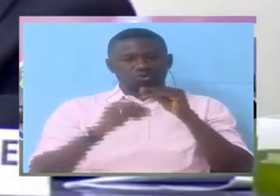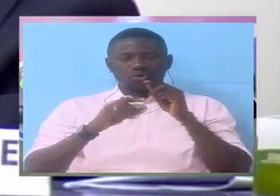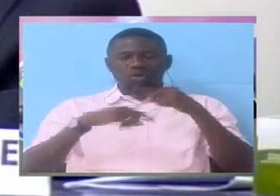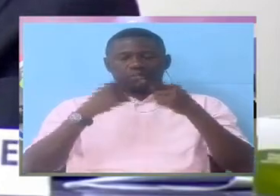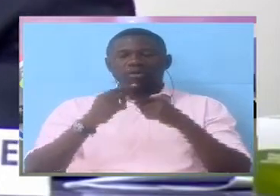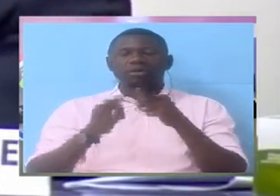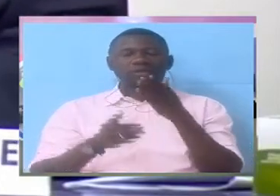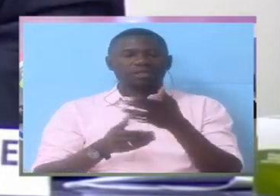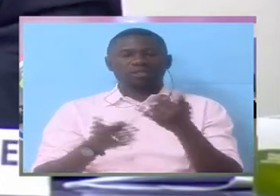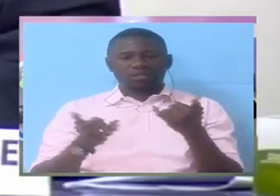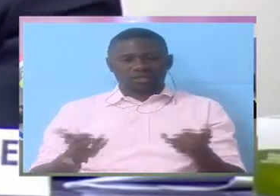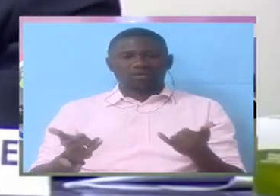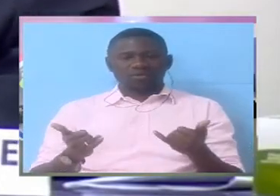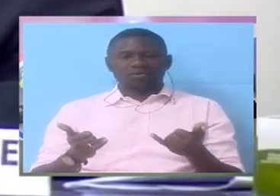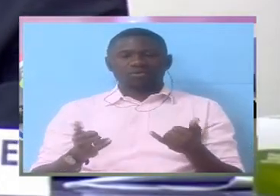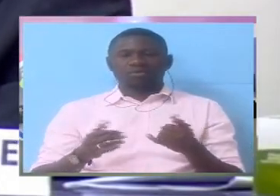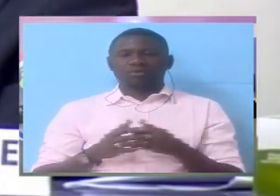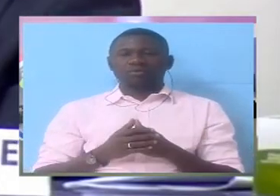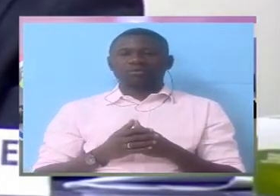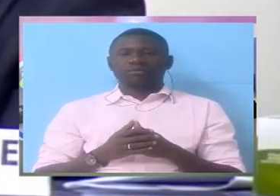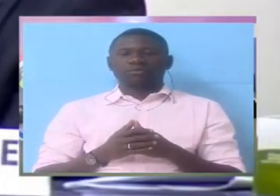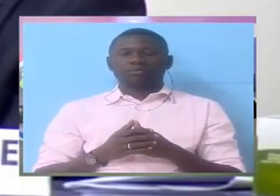Let's not talk about that yet. The reorganization.